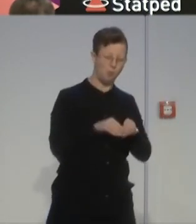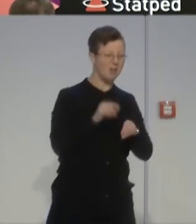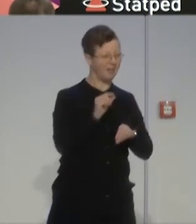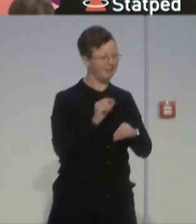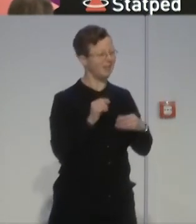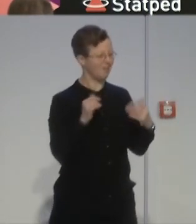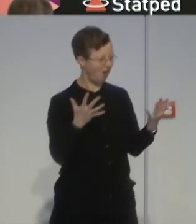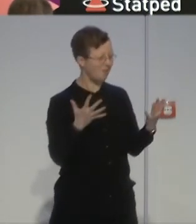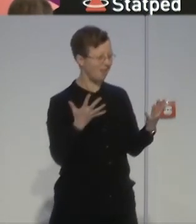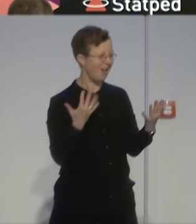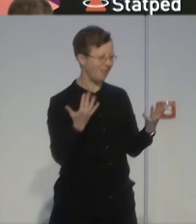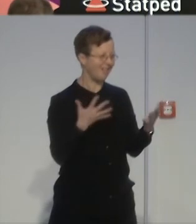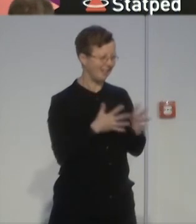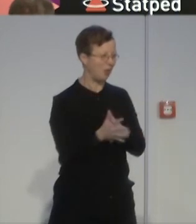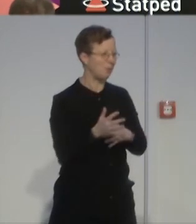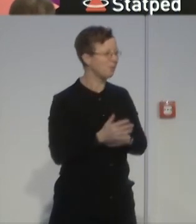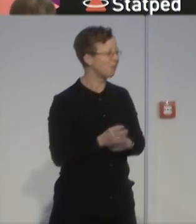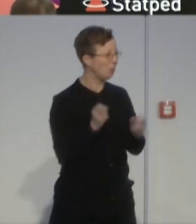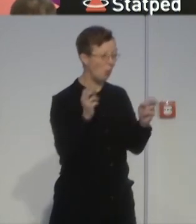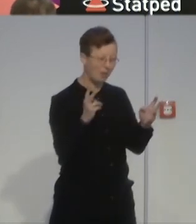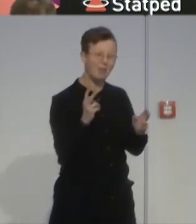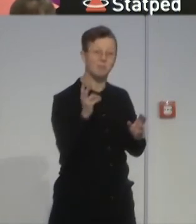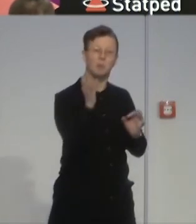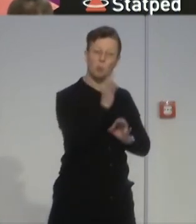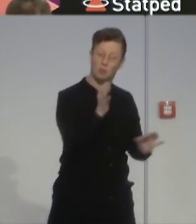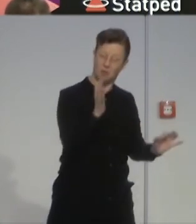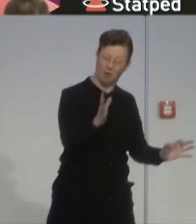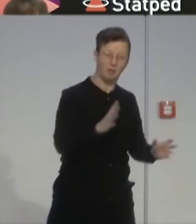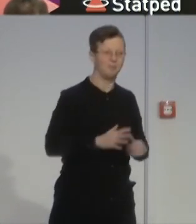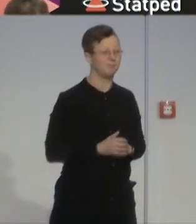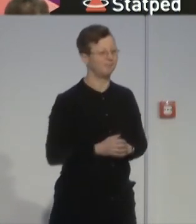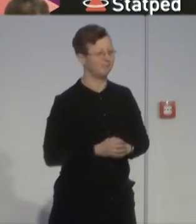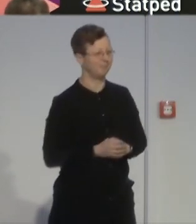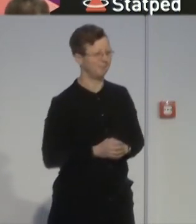what we've been through. Okay, thank you.